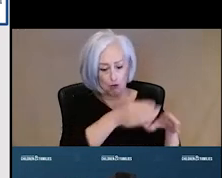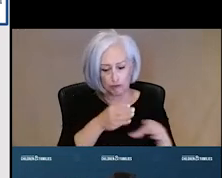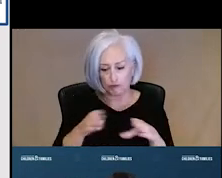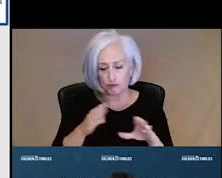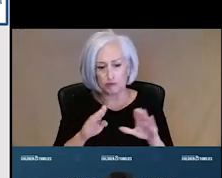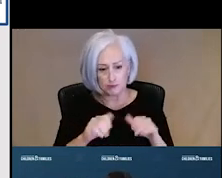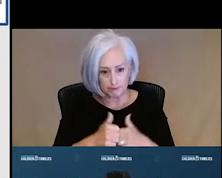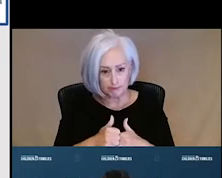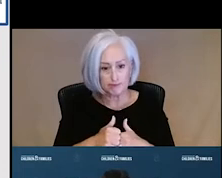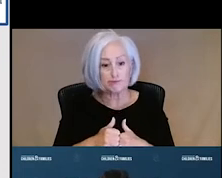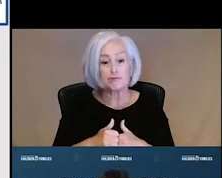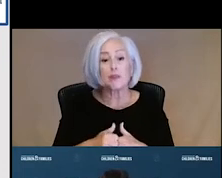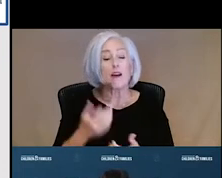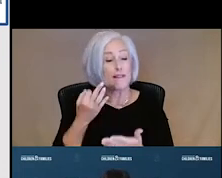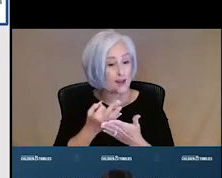at the organization,